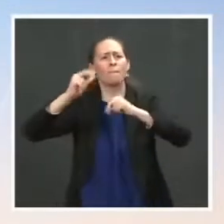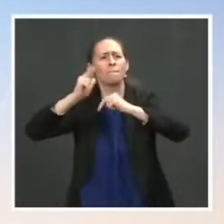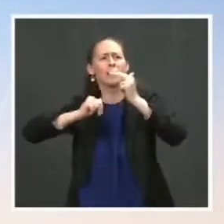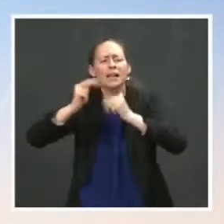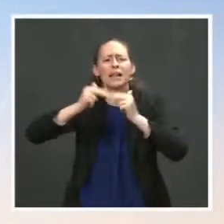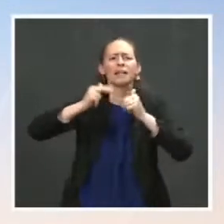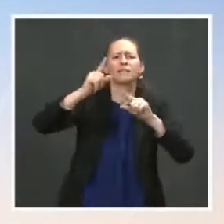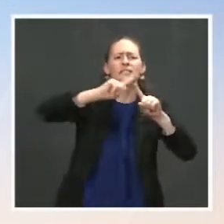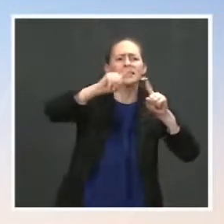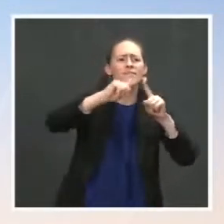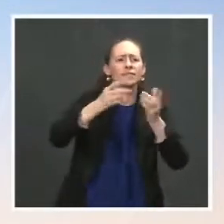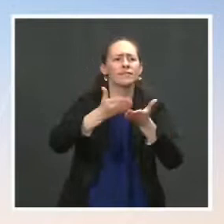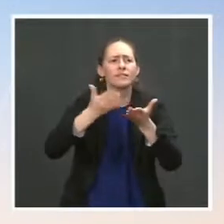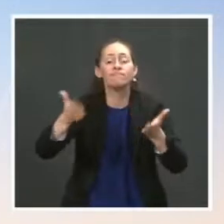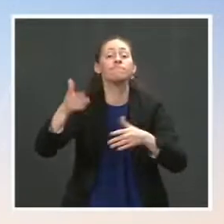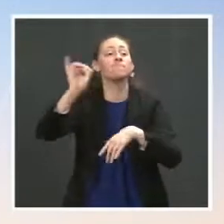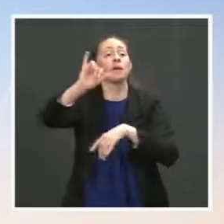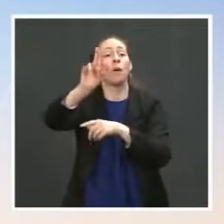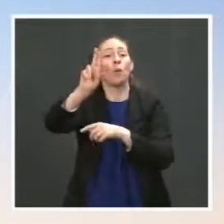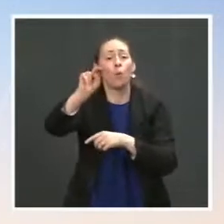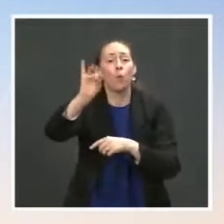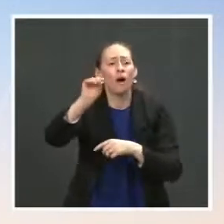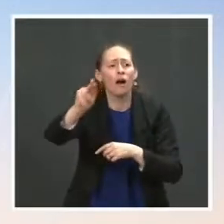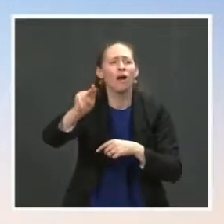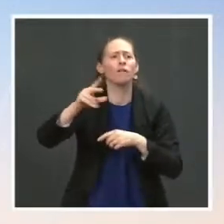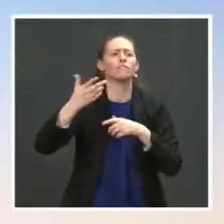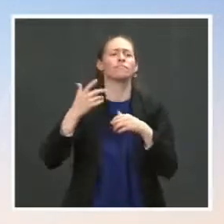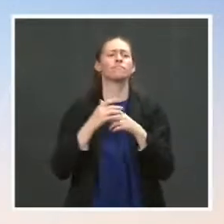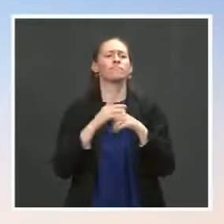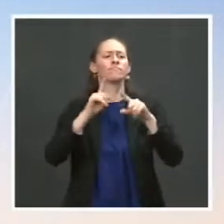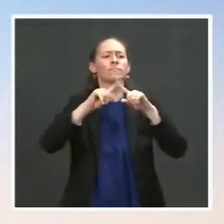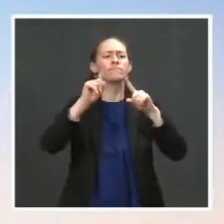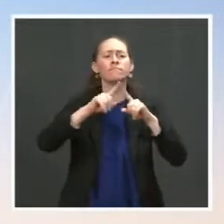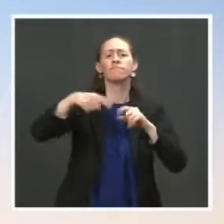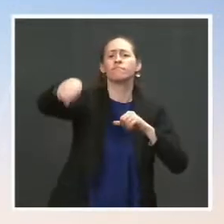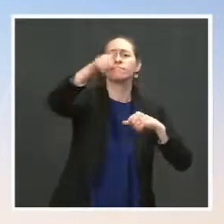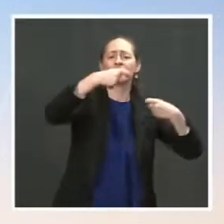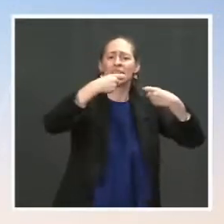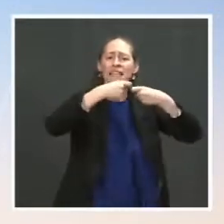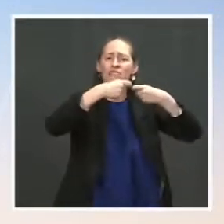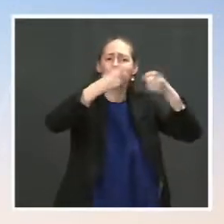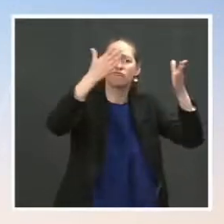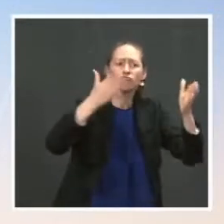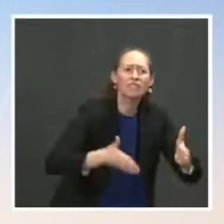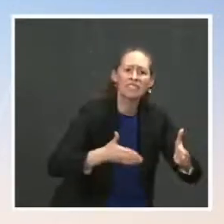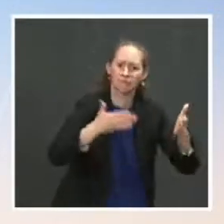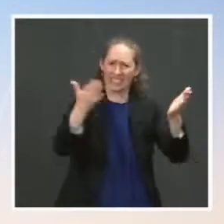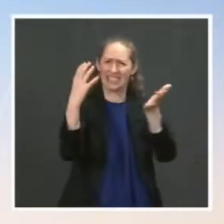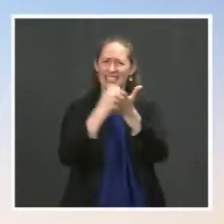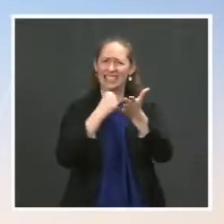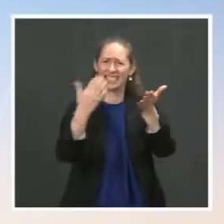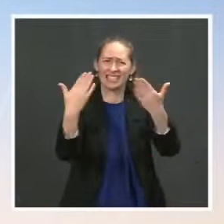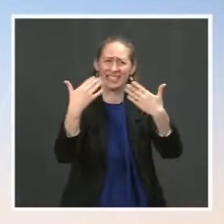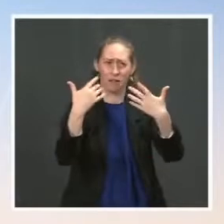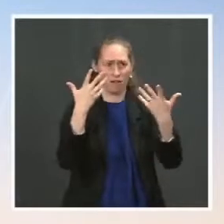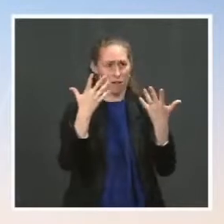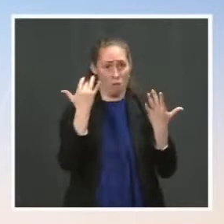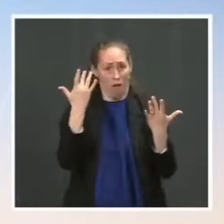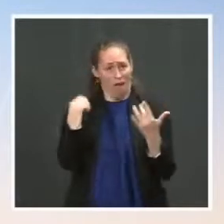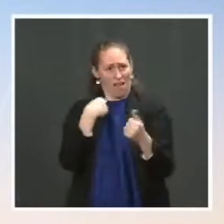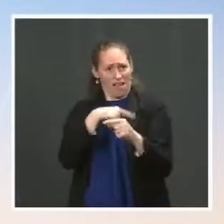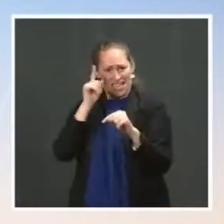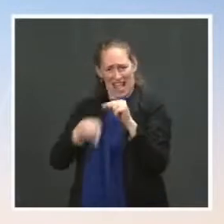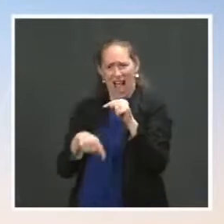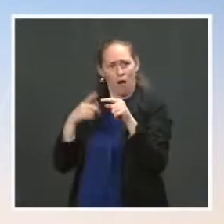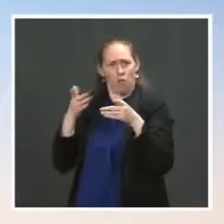and insulators, painters, and glaziers. We're going to need electrical workers more than ever. We're not going to be able to build the roads we need to build without